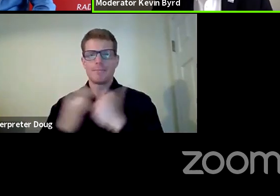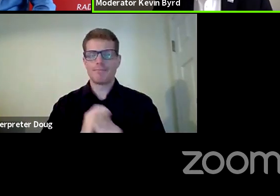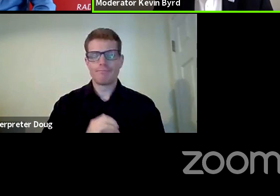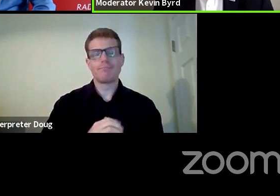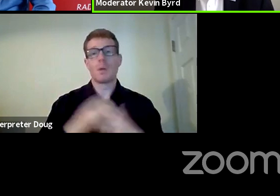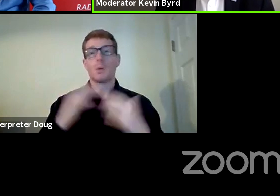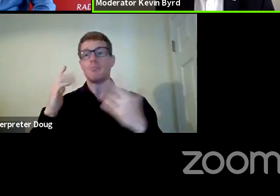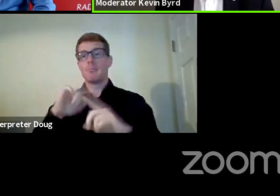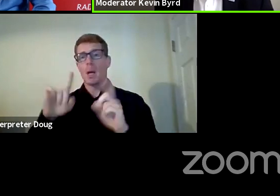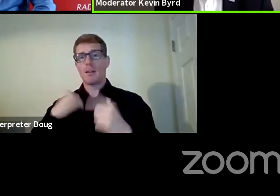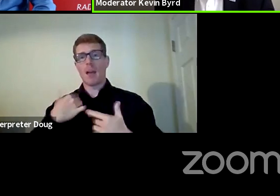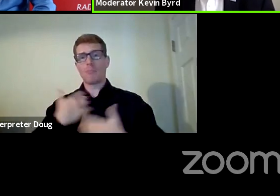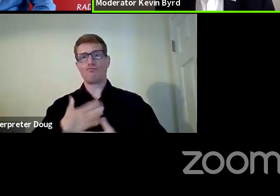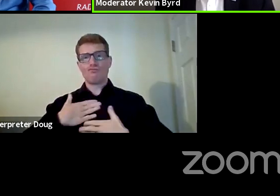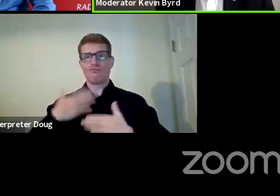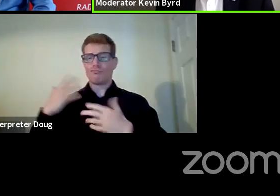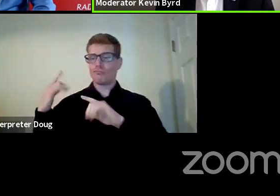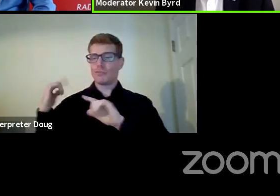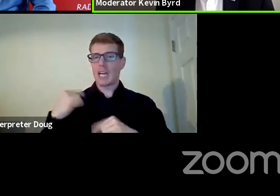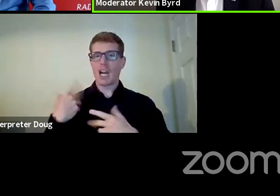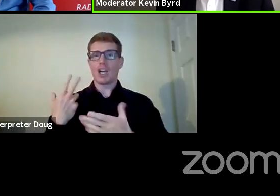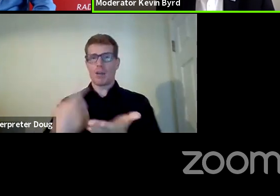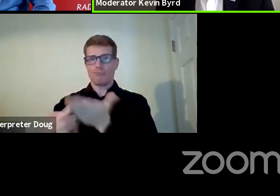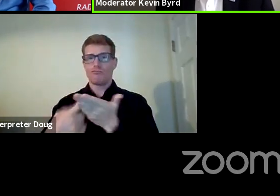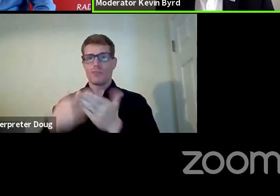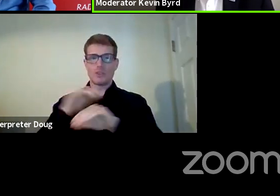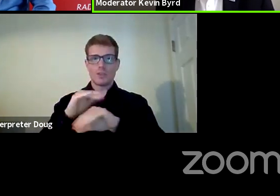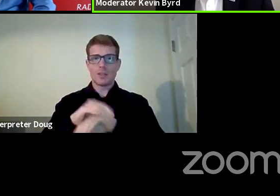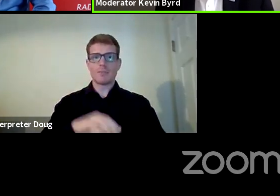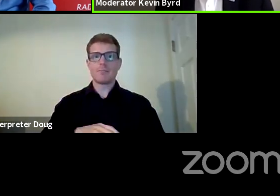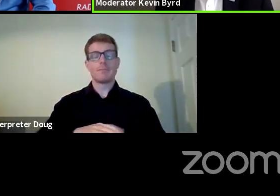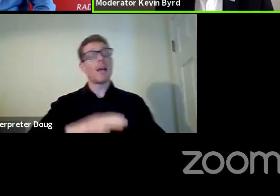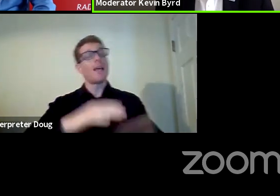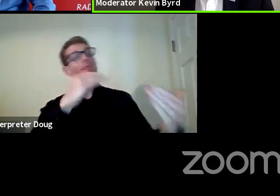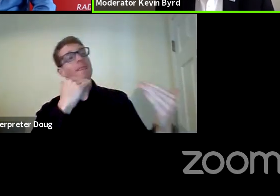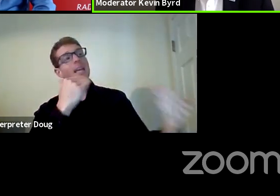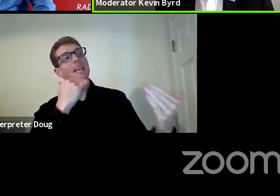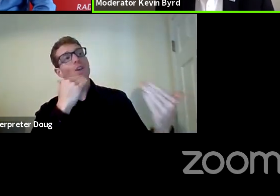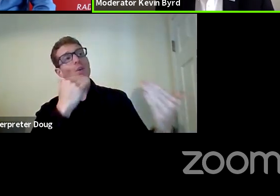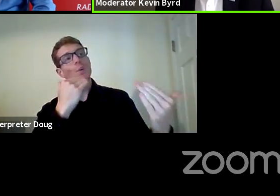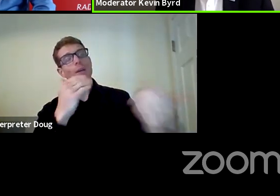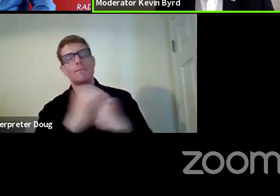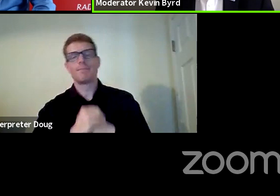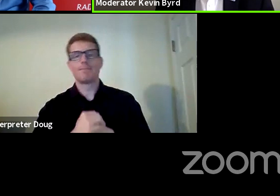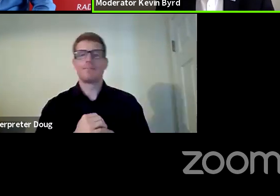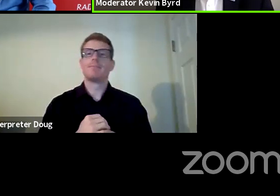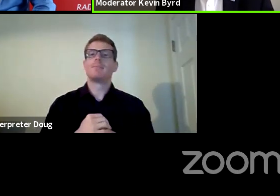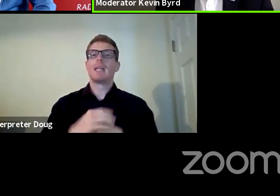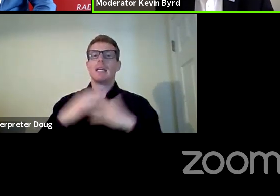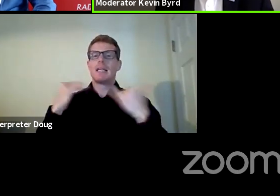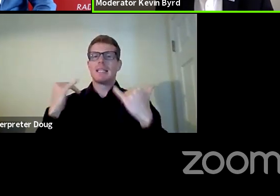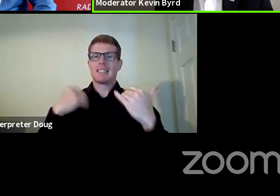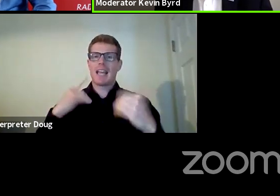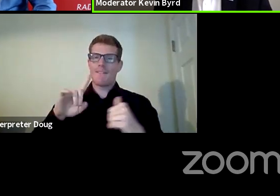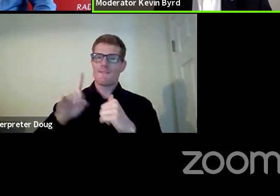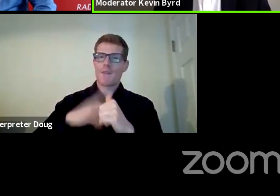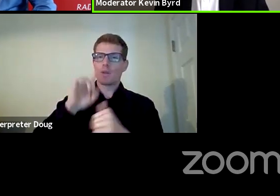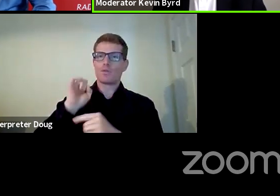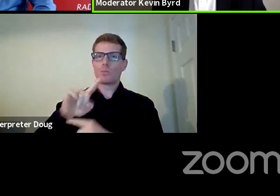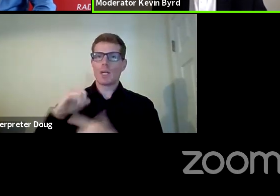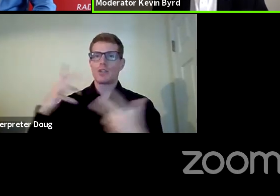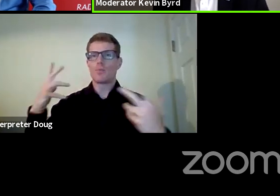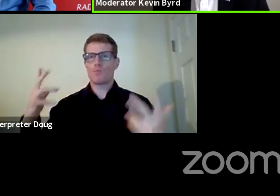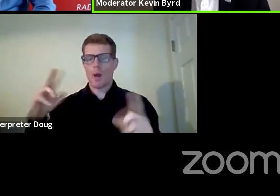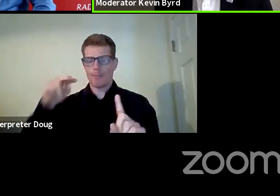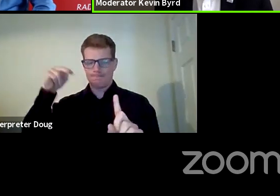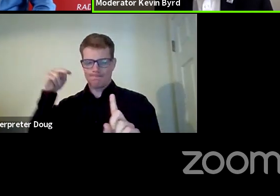River Valley. Our first series of questions this evening revolve around an item everyone has been monitoring closely in the news, and that's